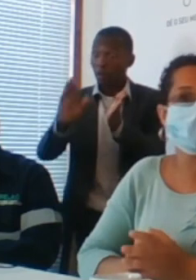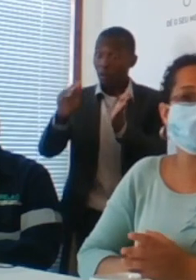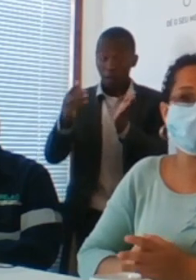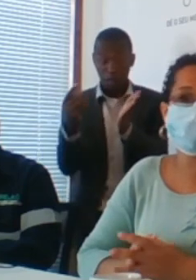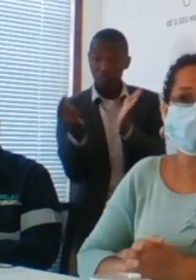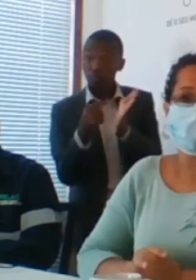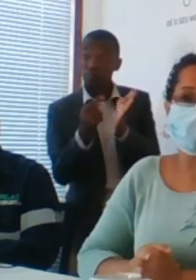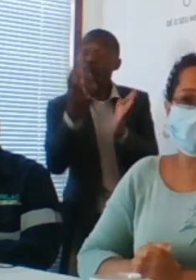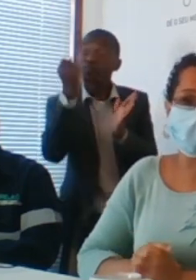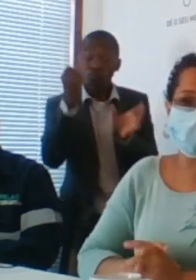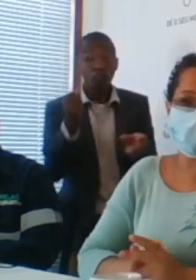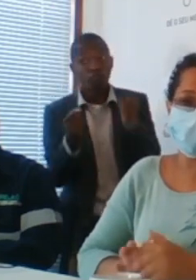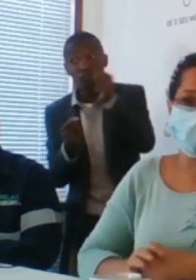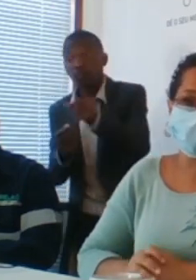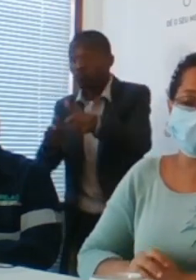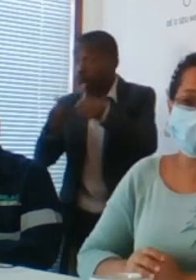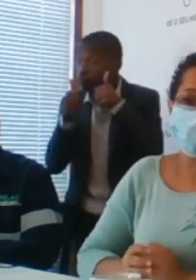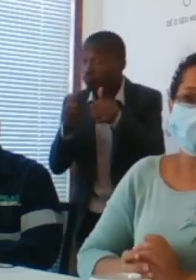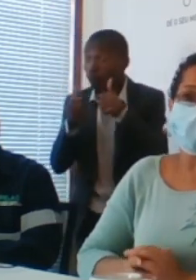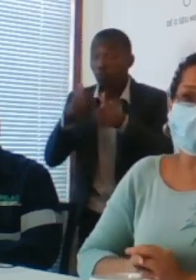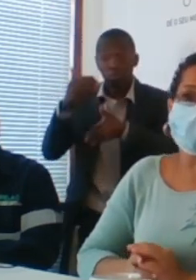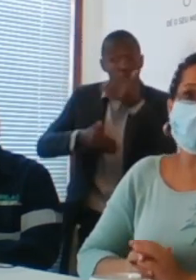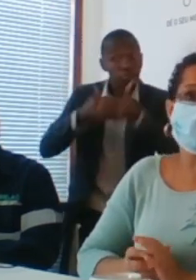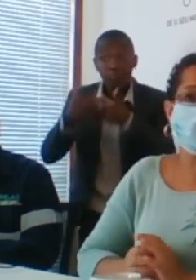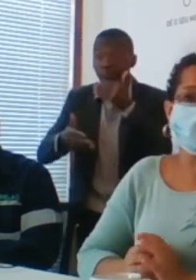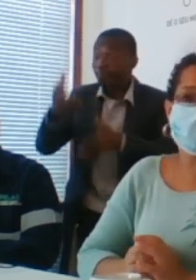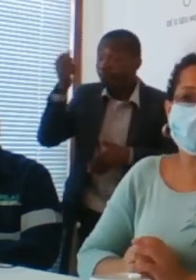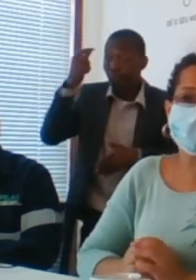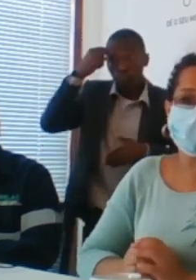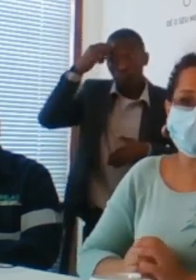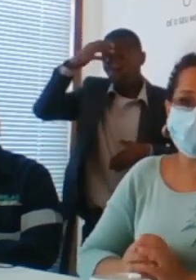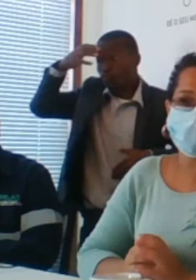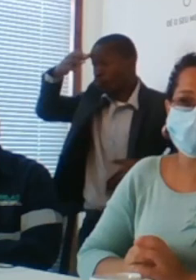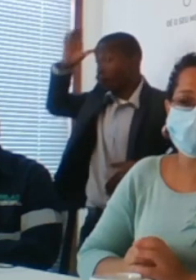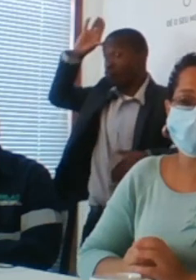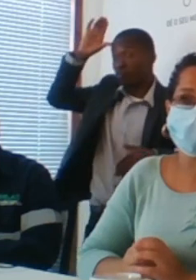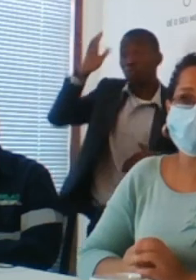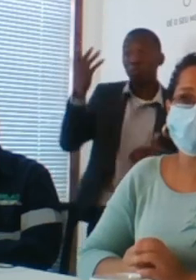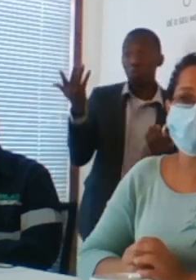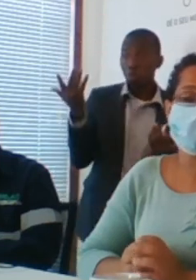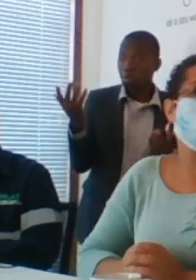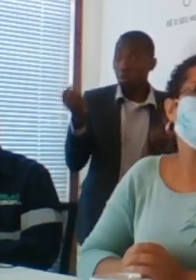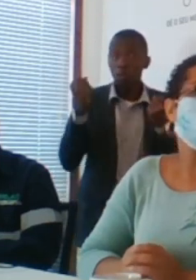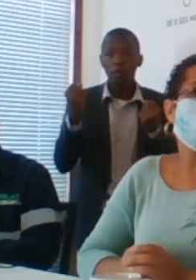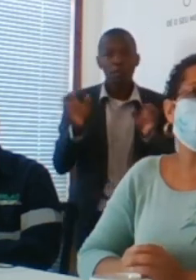our candidates with special abilities are most capable and are competent to